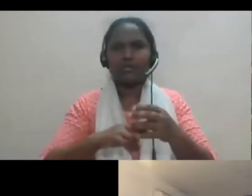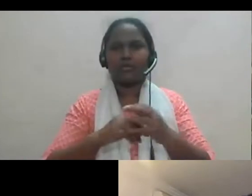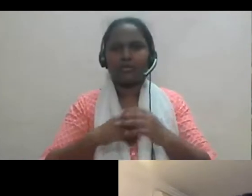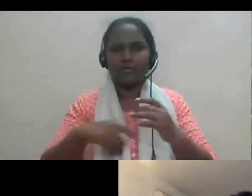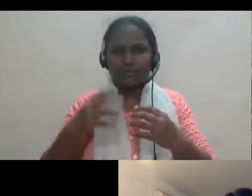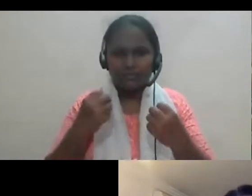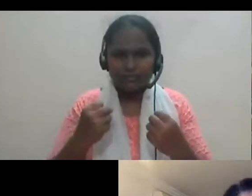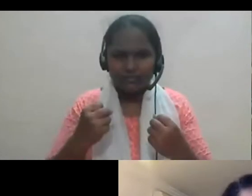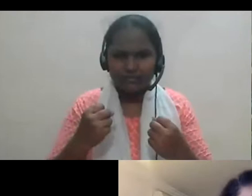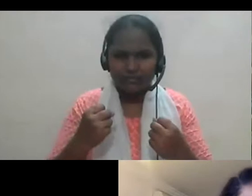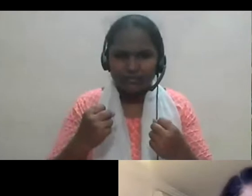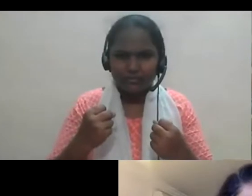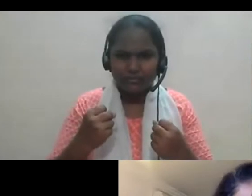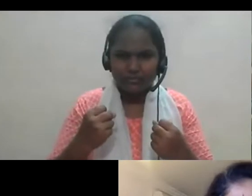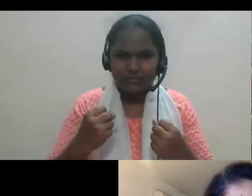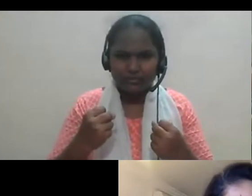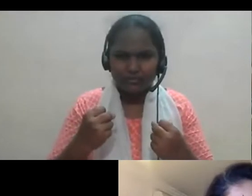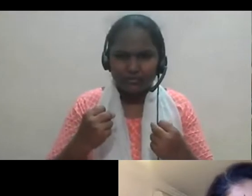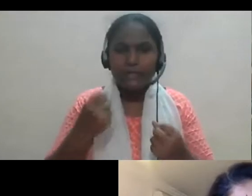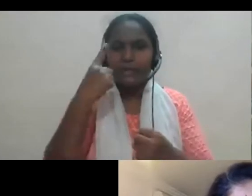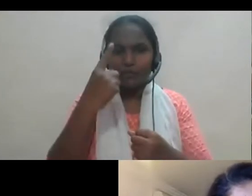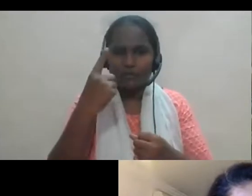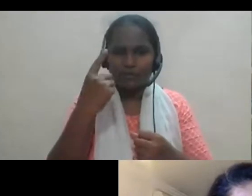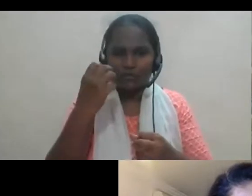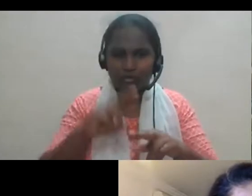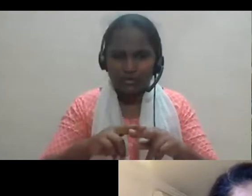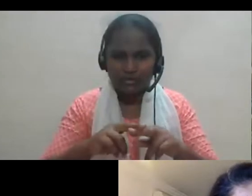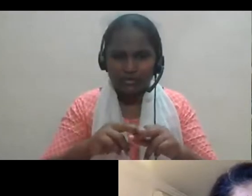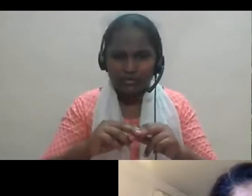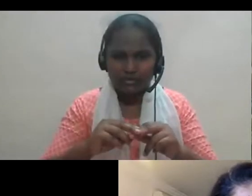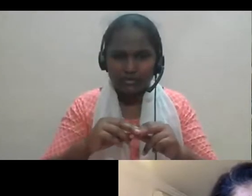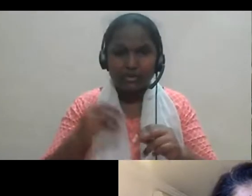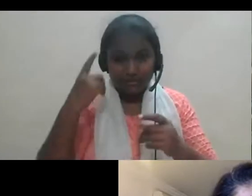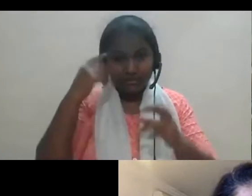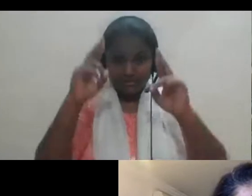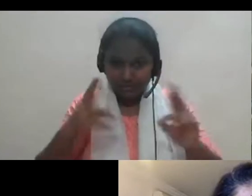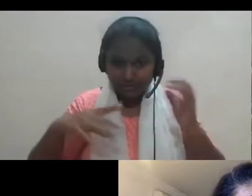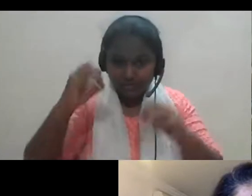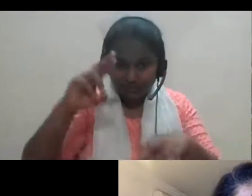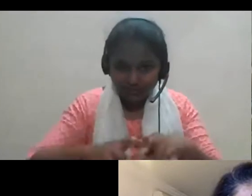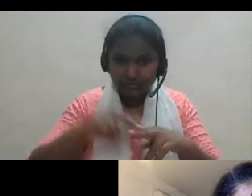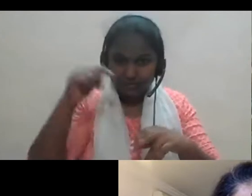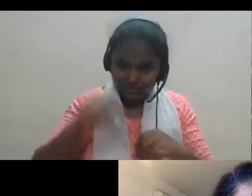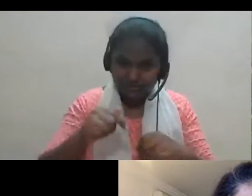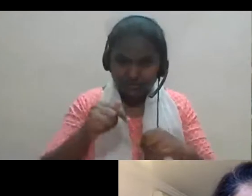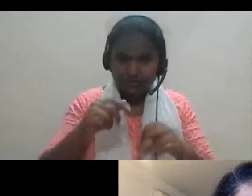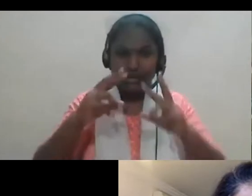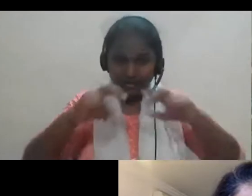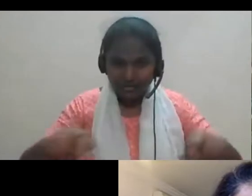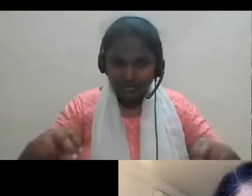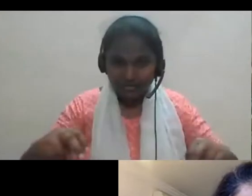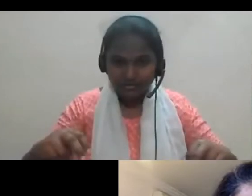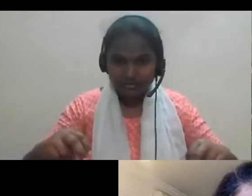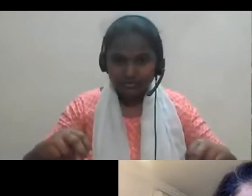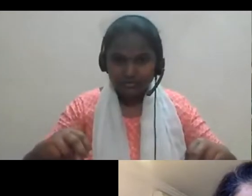we understood that one of the results of this analysis